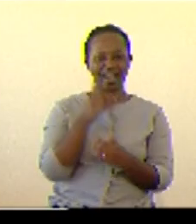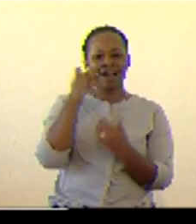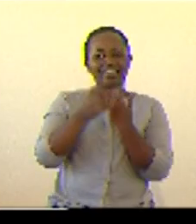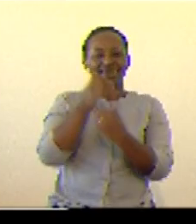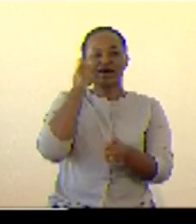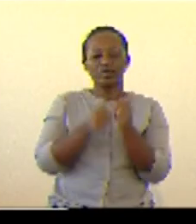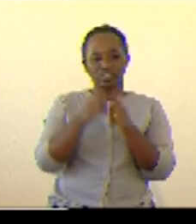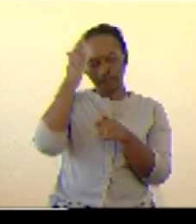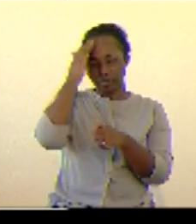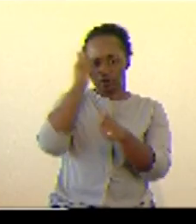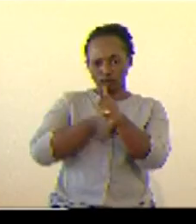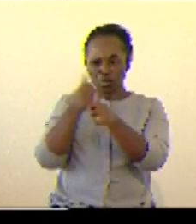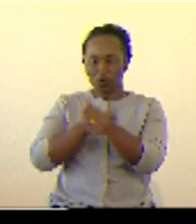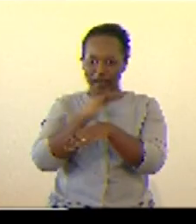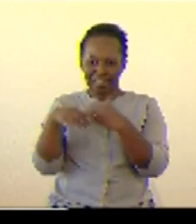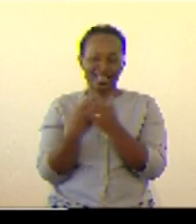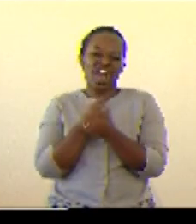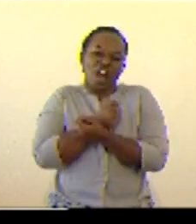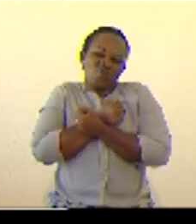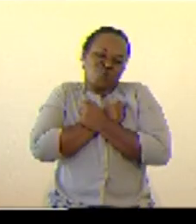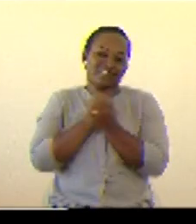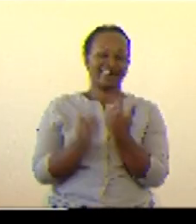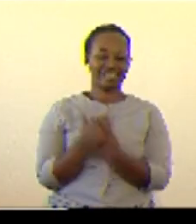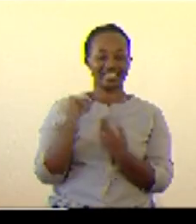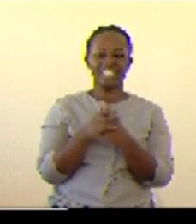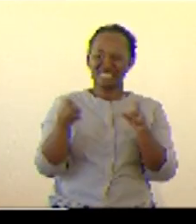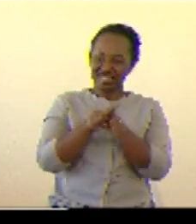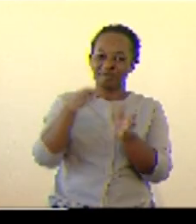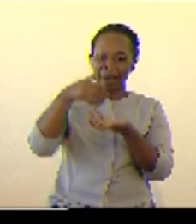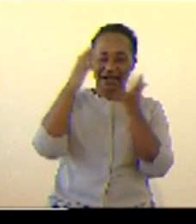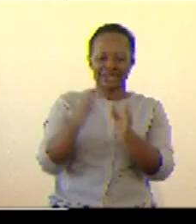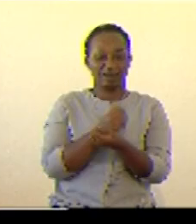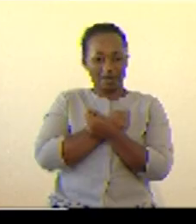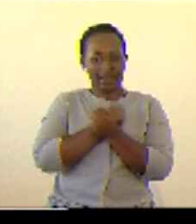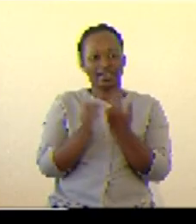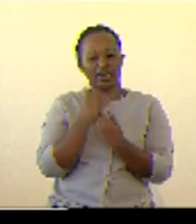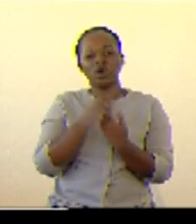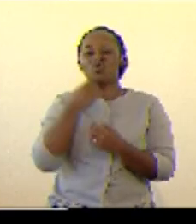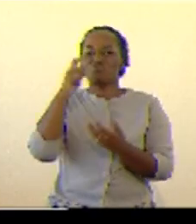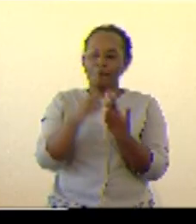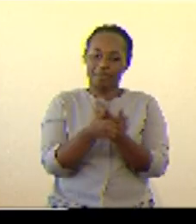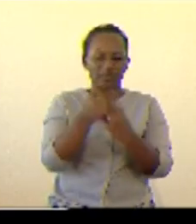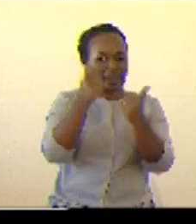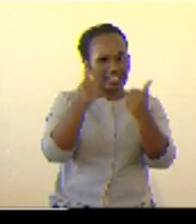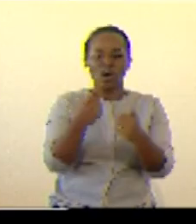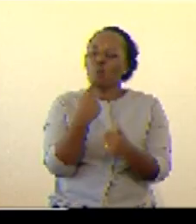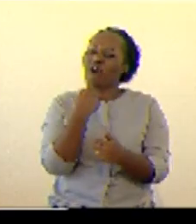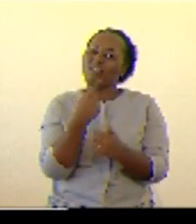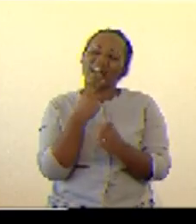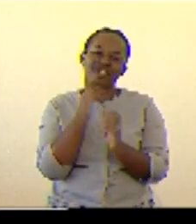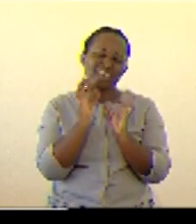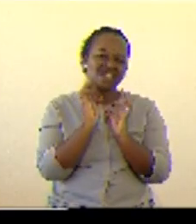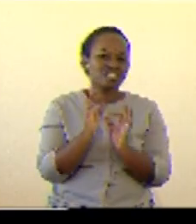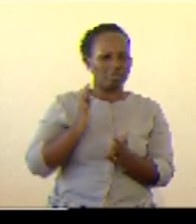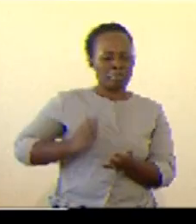know, everyone needs care, everyone loves care. A customer also loves care. You have to handle him well, you have to speak to him politely,